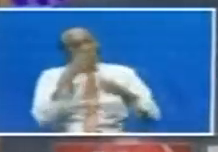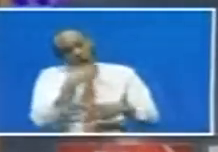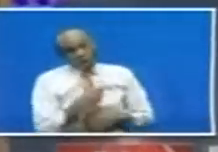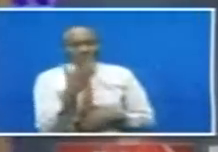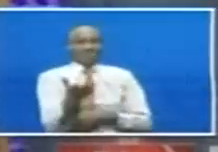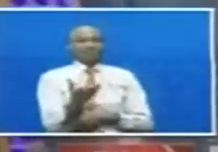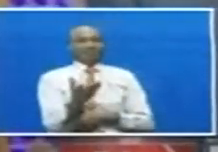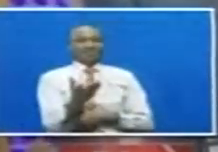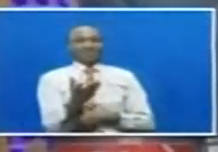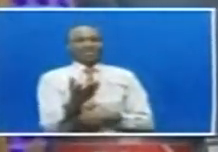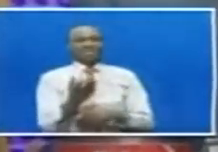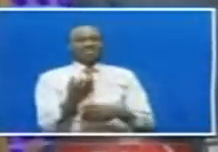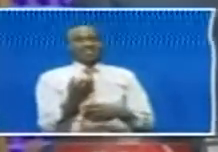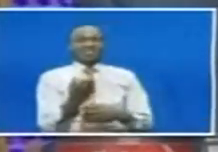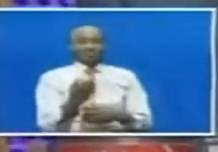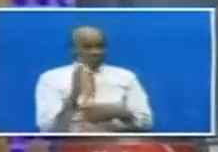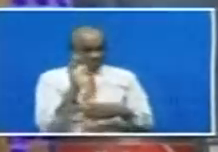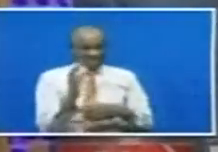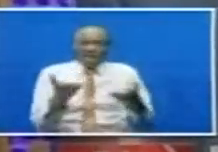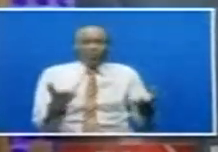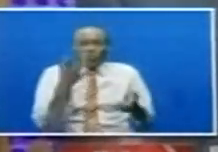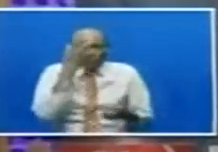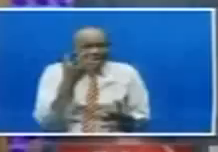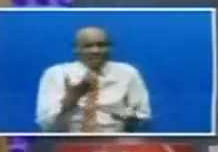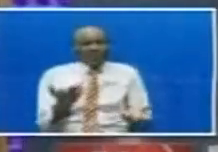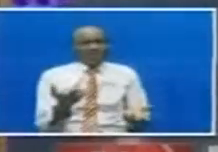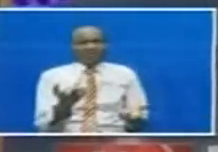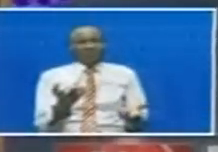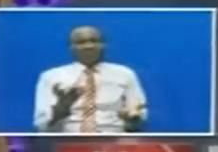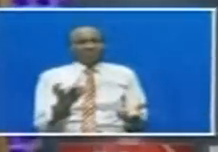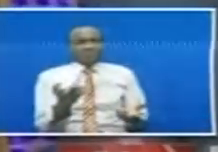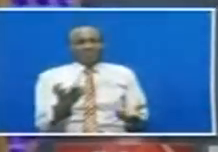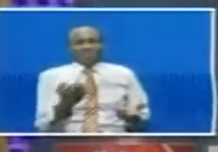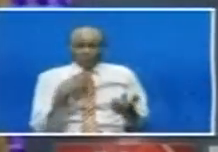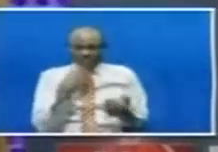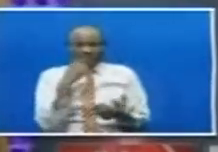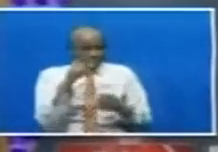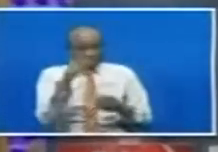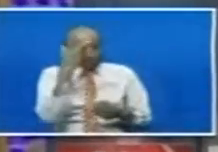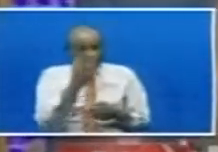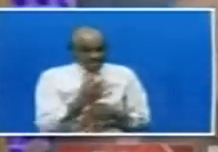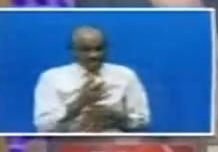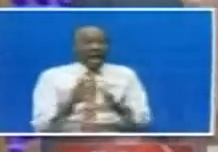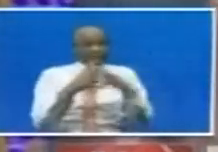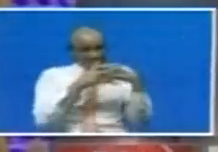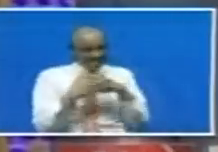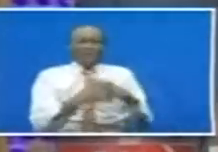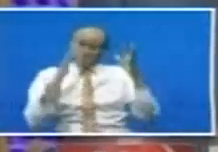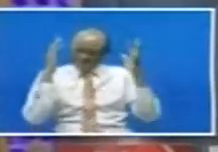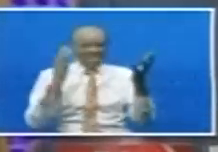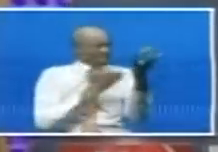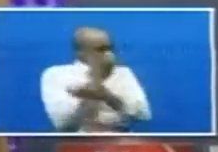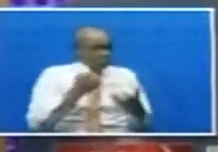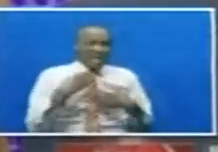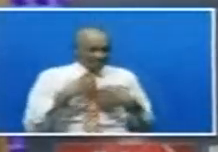Give me an African example. Why have I picked these three? For a very good reason. The US is the biggest economy in